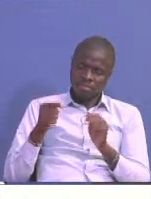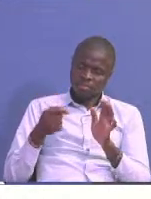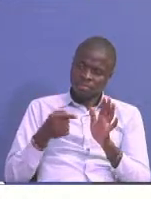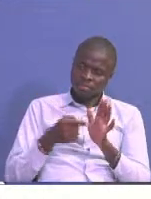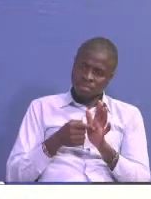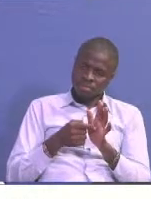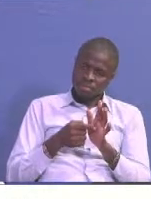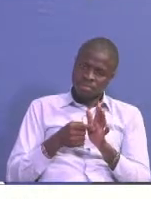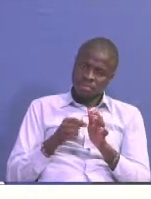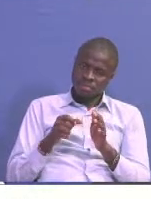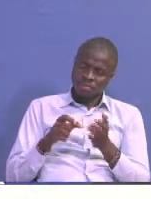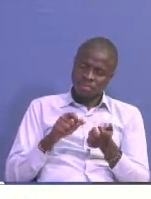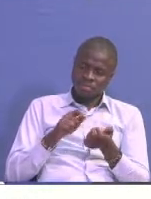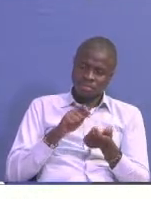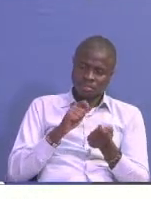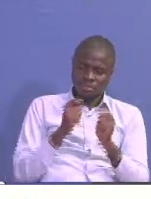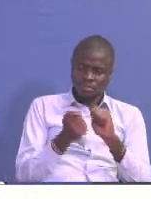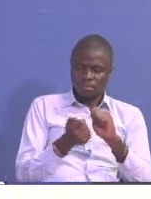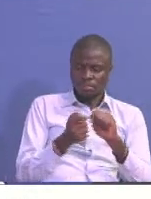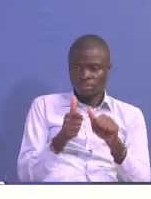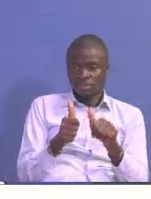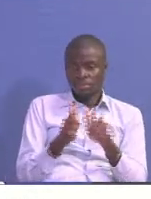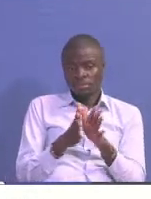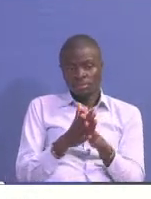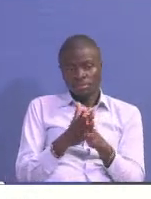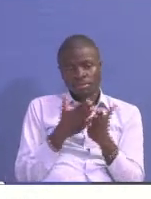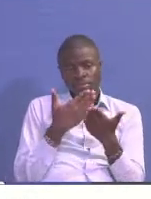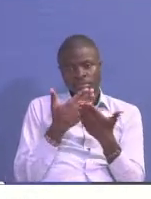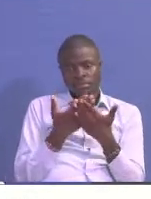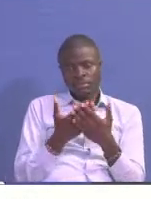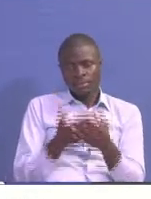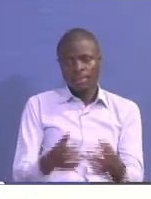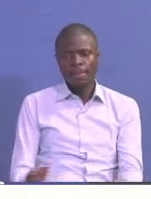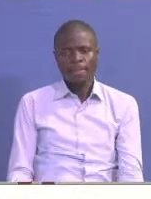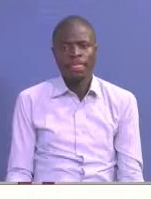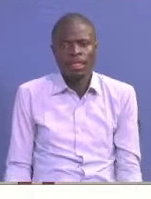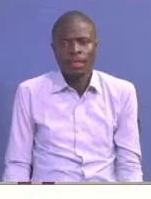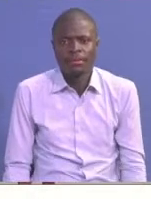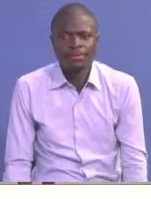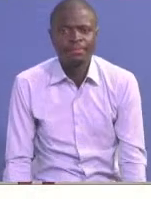be adjusted accordingly. Thank you.